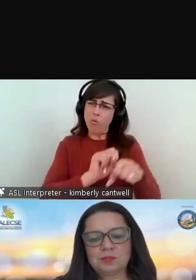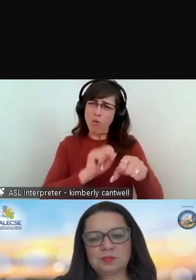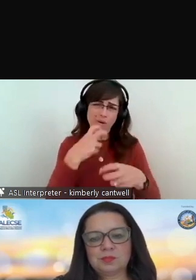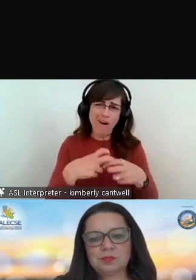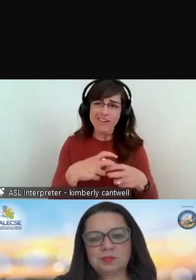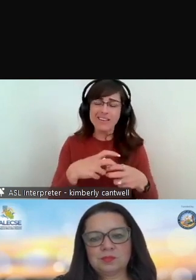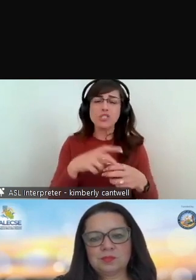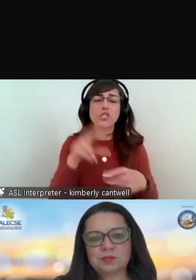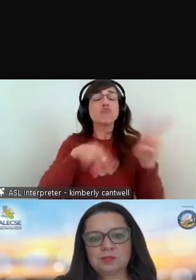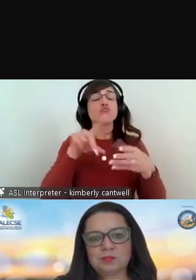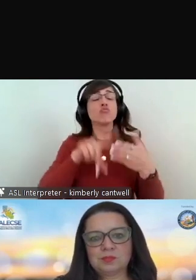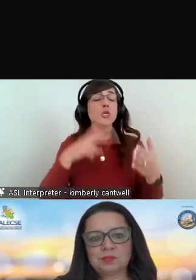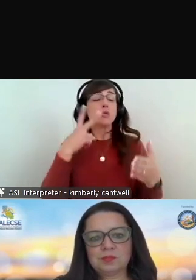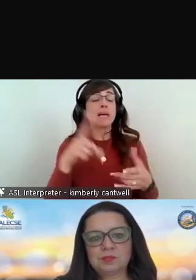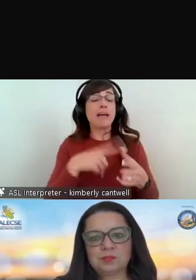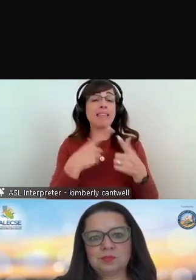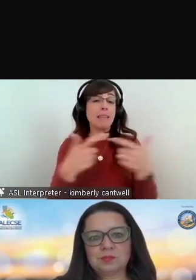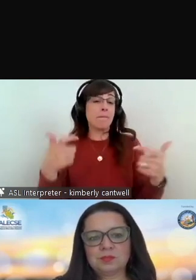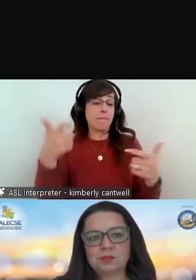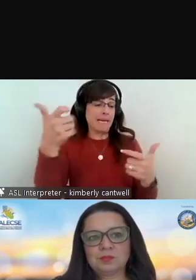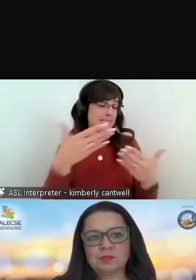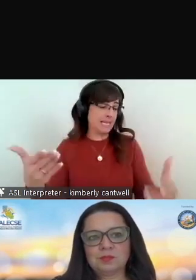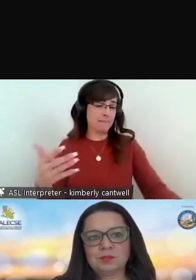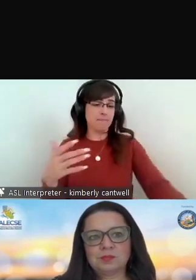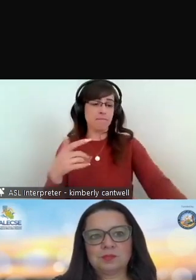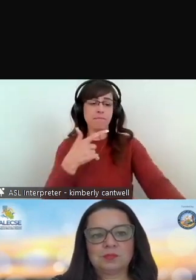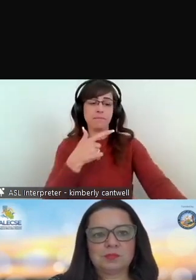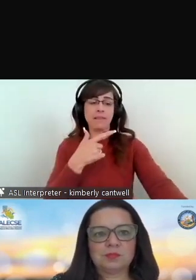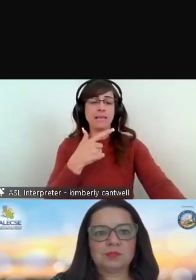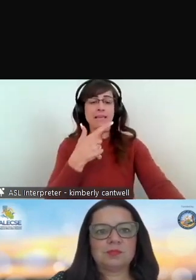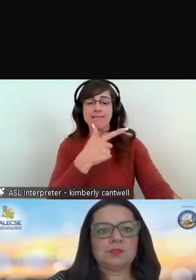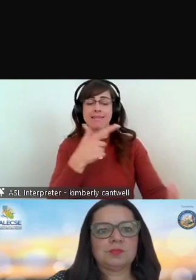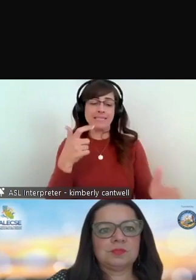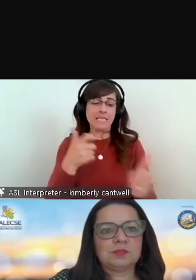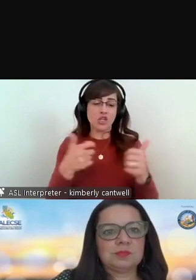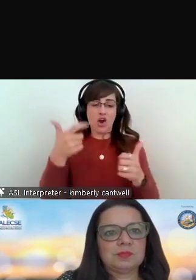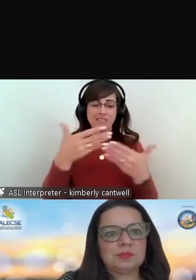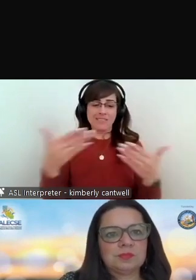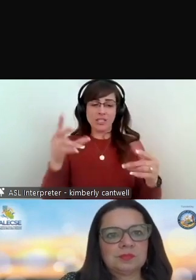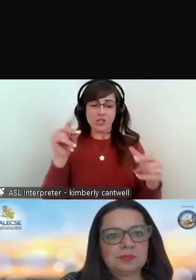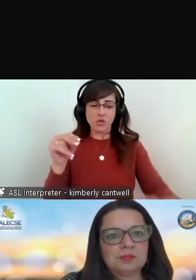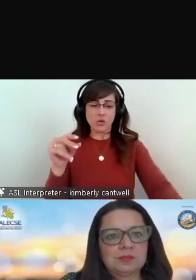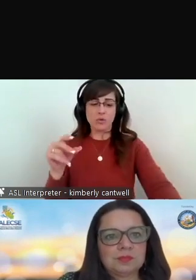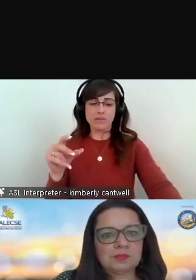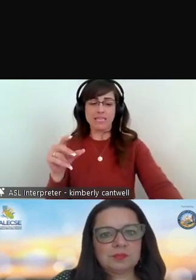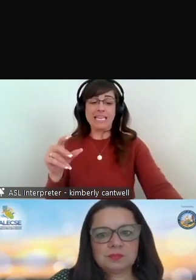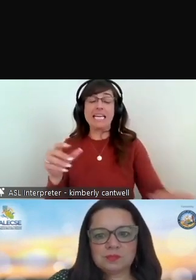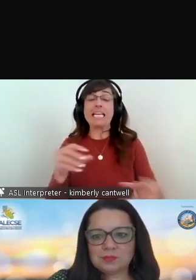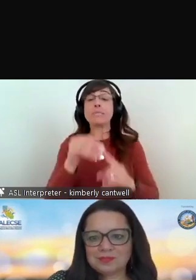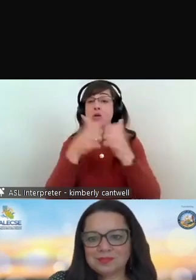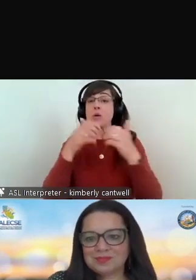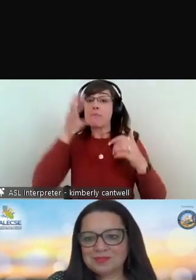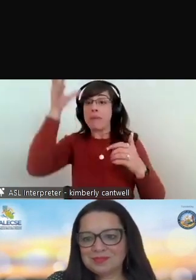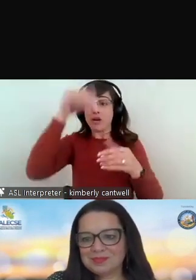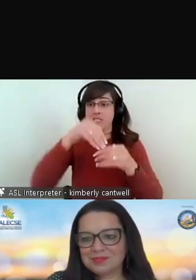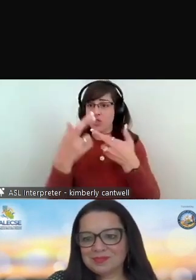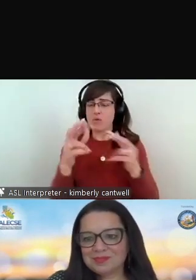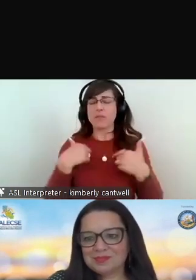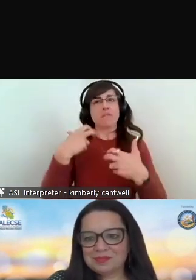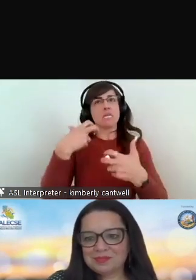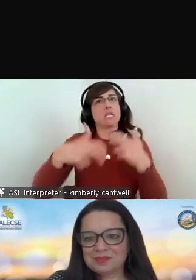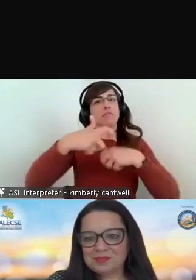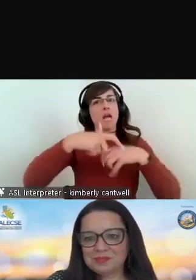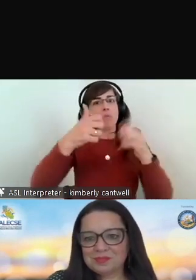see. And the biggest thing, this is the hardest thing to do, especially when you have parents in the room. They really have a hard time with this.